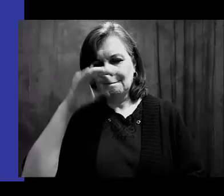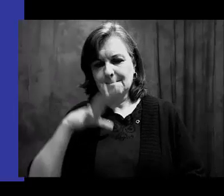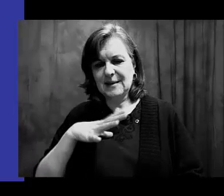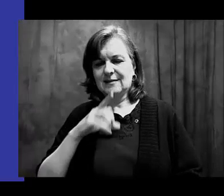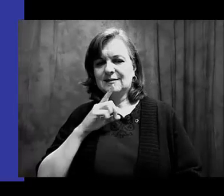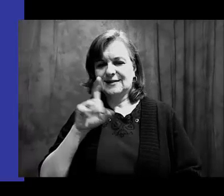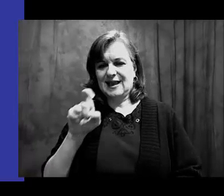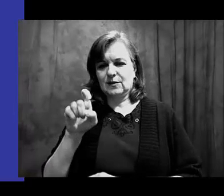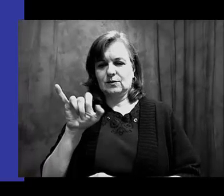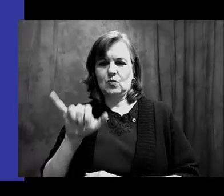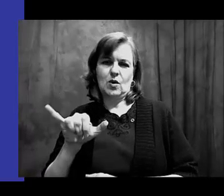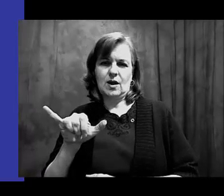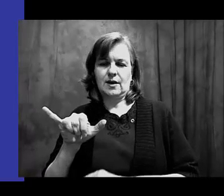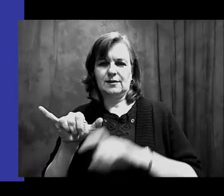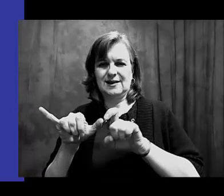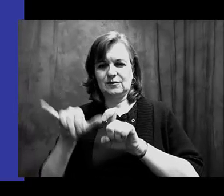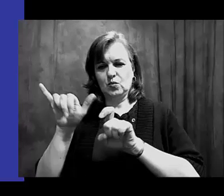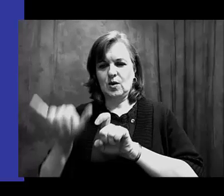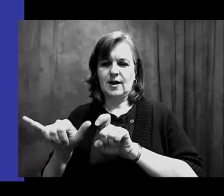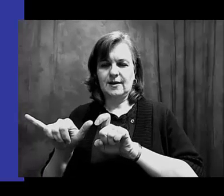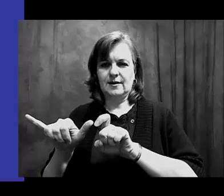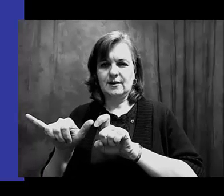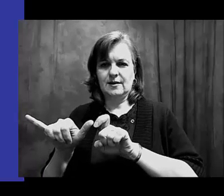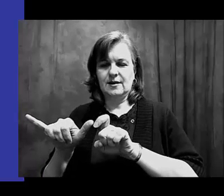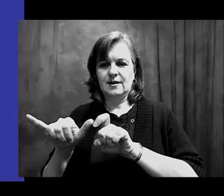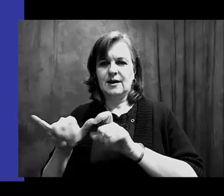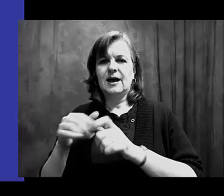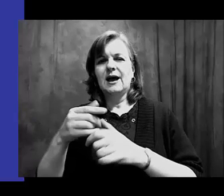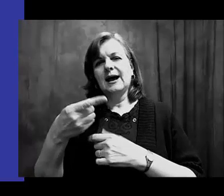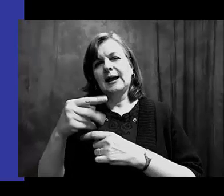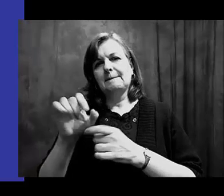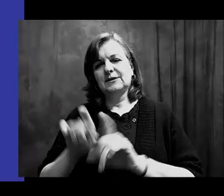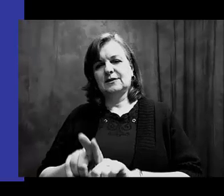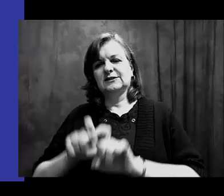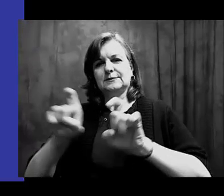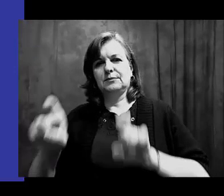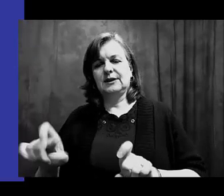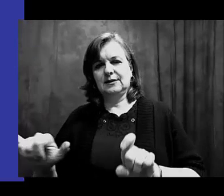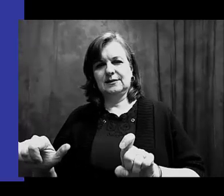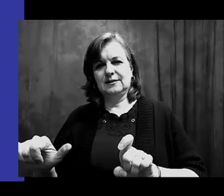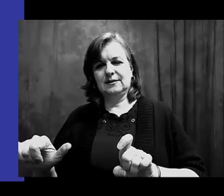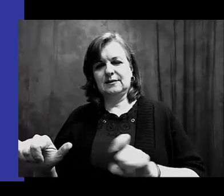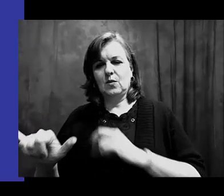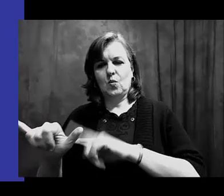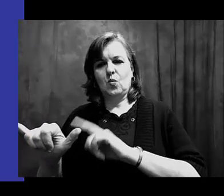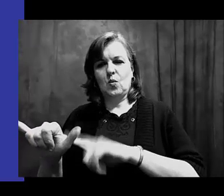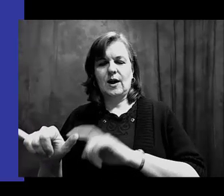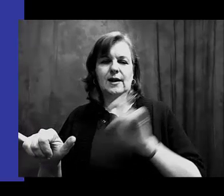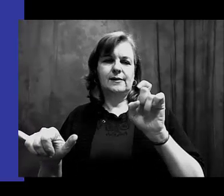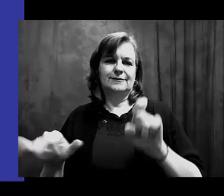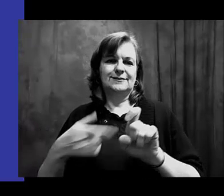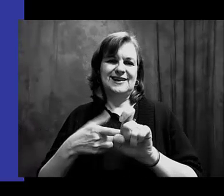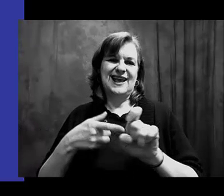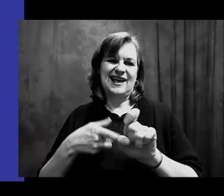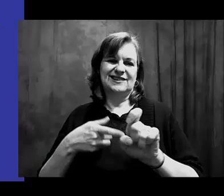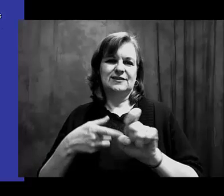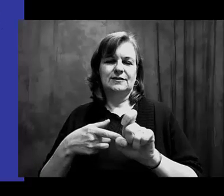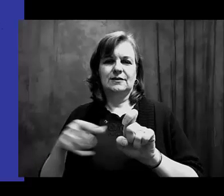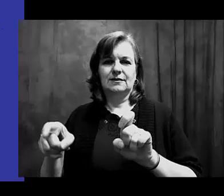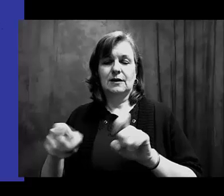split up that to produce gametes, Y one direction, X another direction, mom